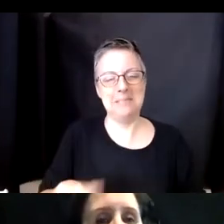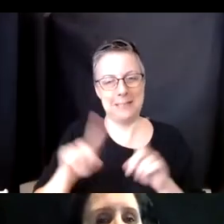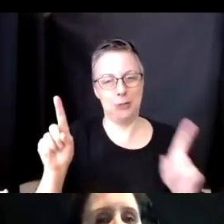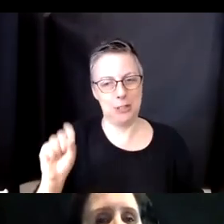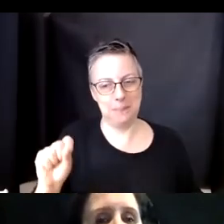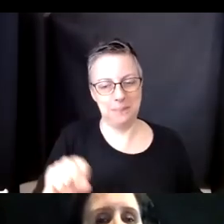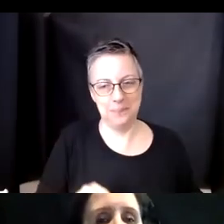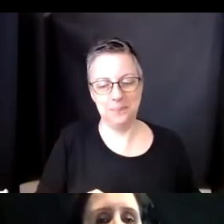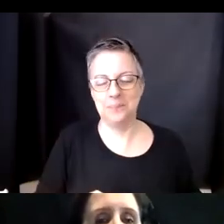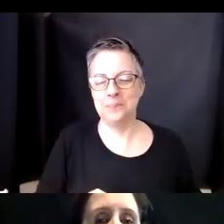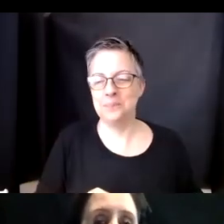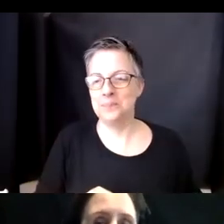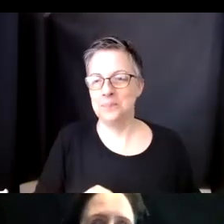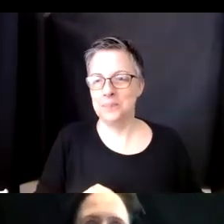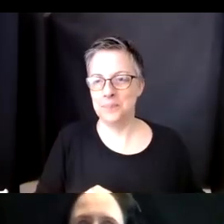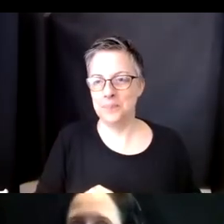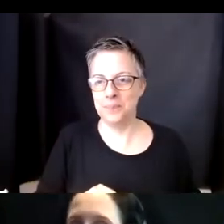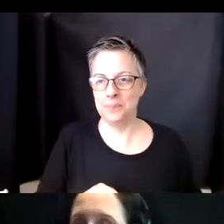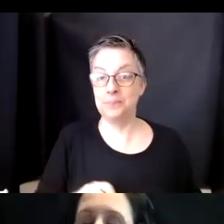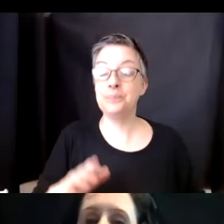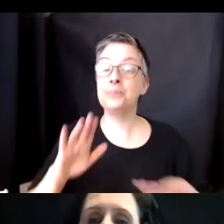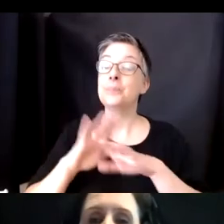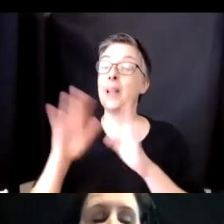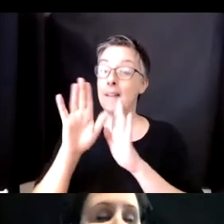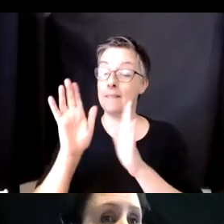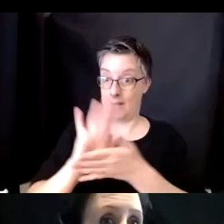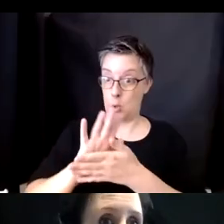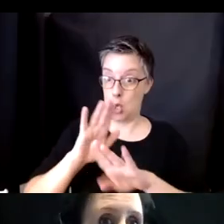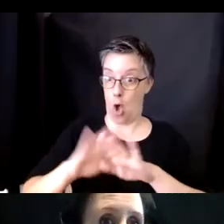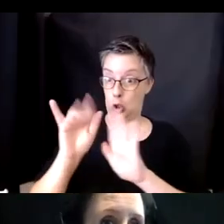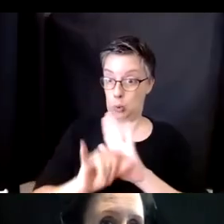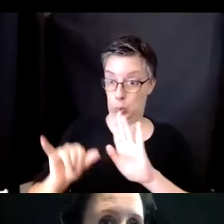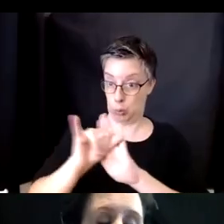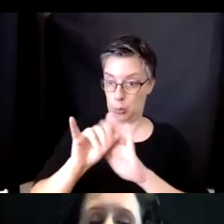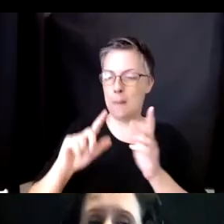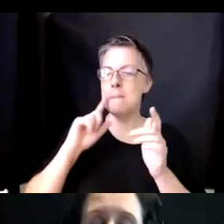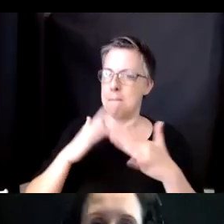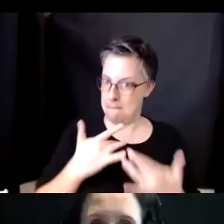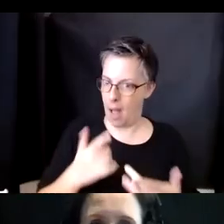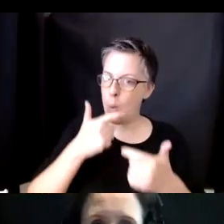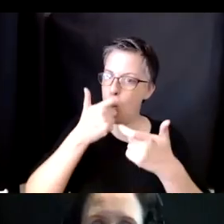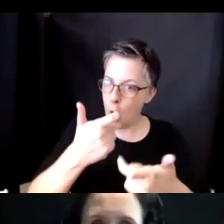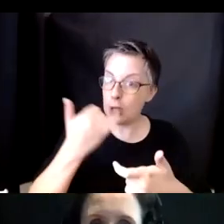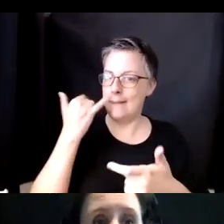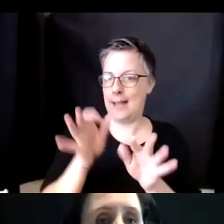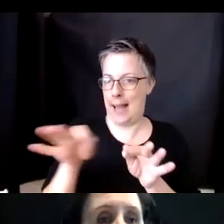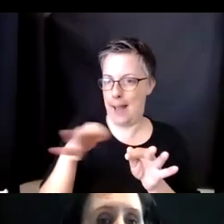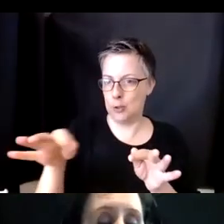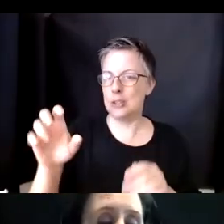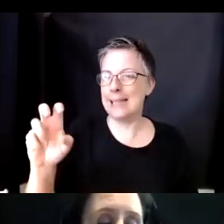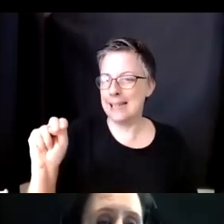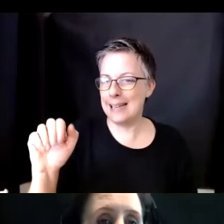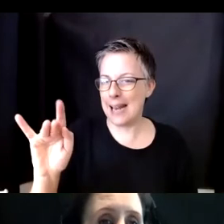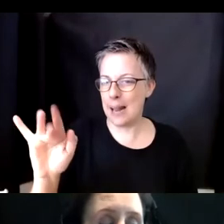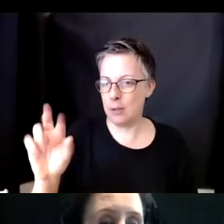So videos on YouTube are most likely to be watched if you have caption enabled. So that